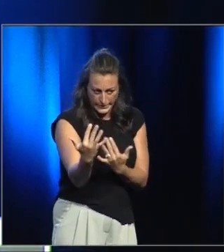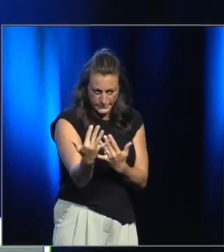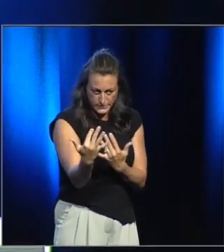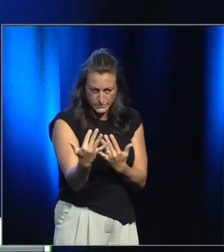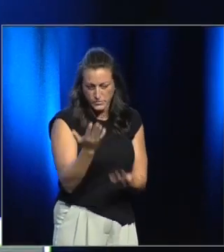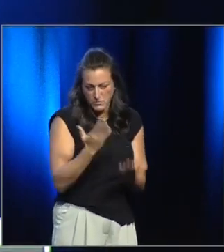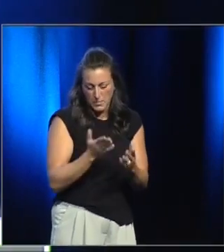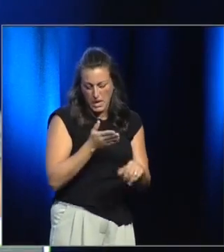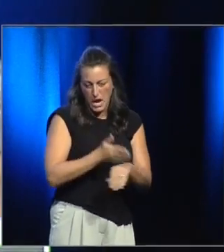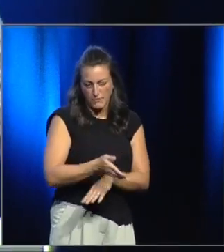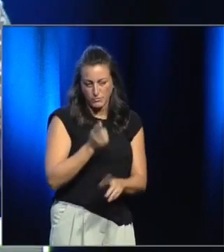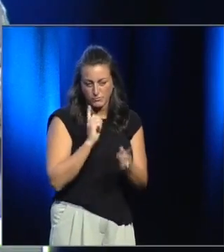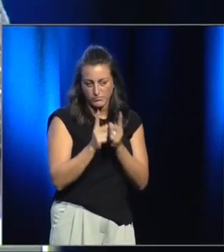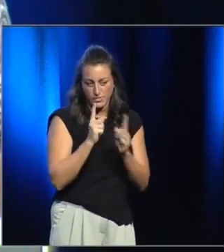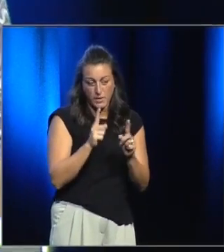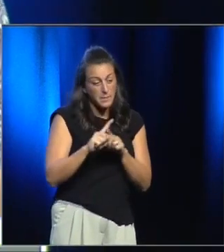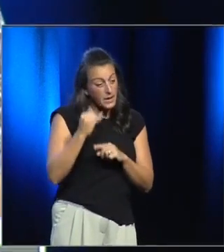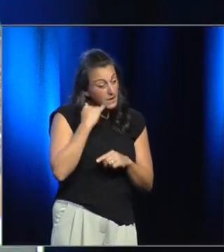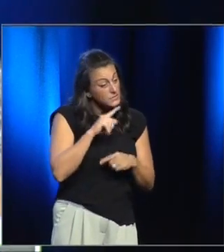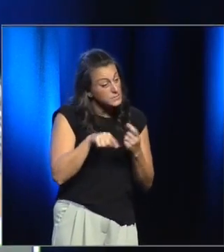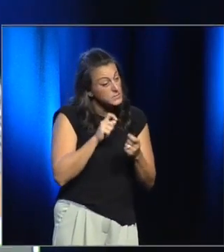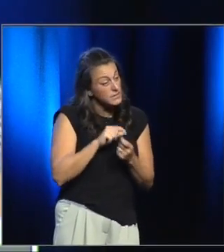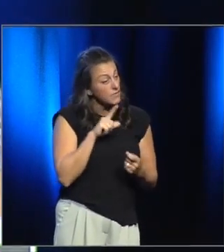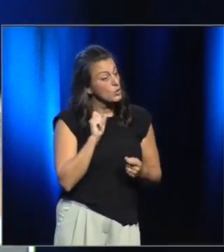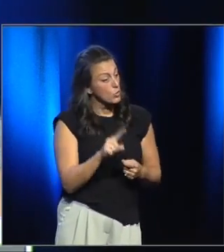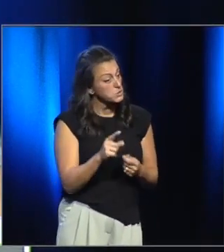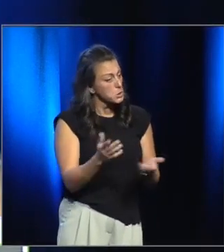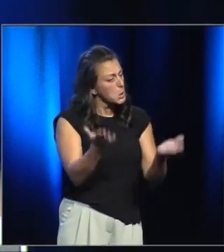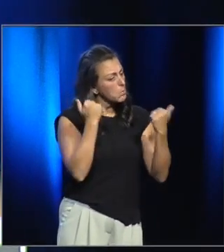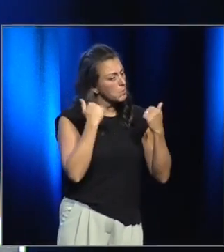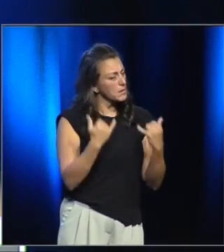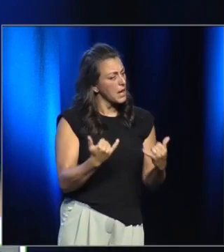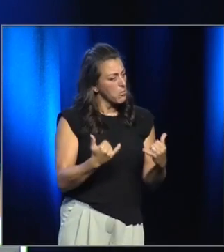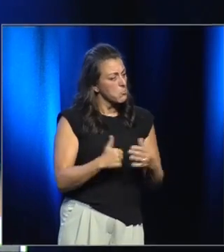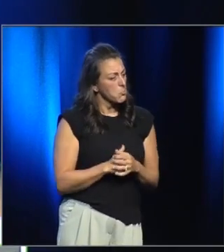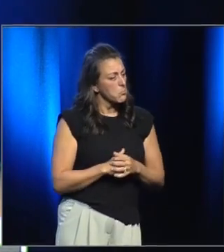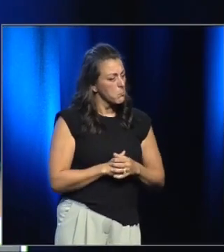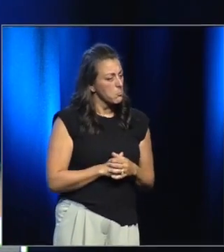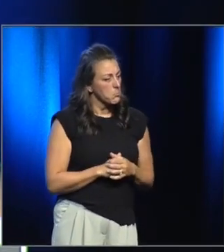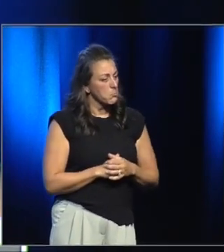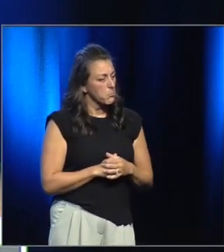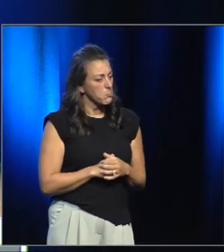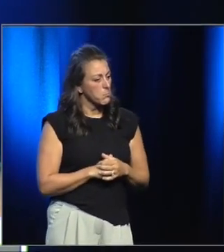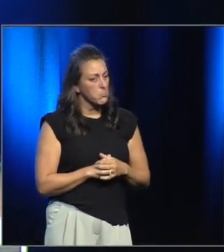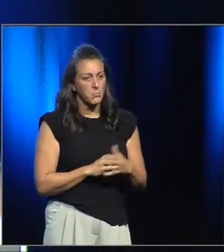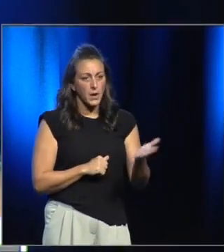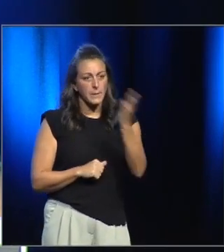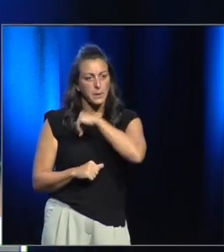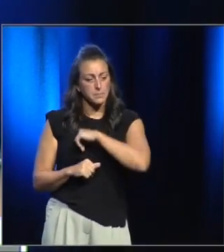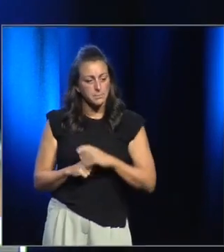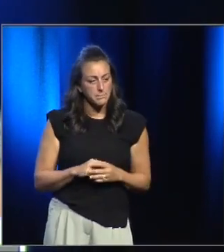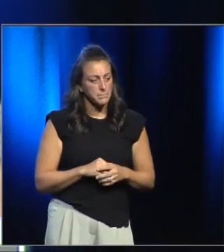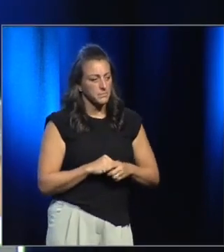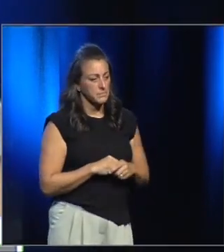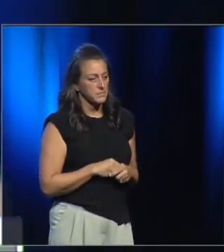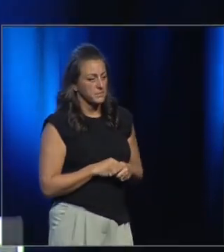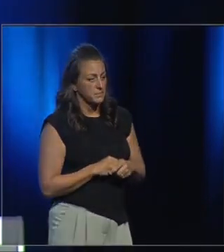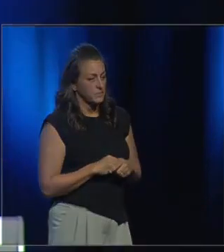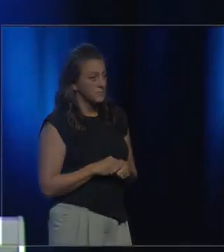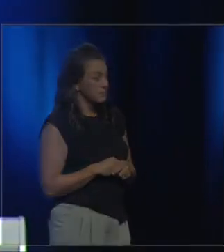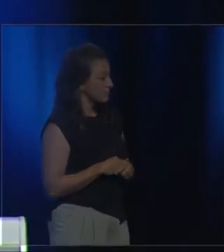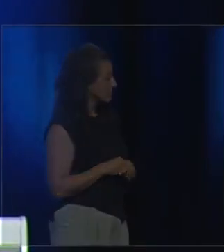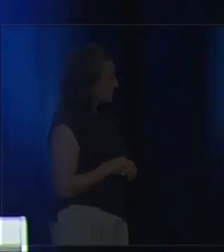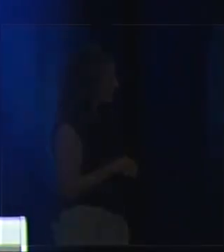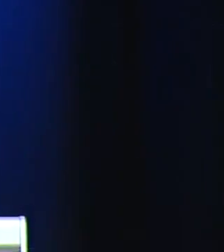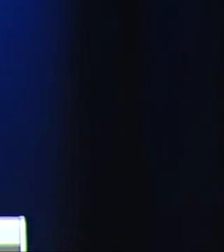having a chat with Mark later. If you've got a specific question, rock on down or up to a microphone. You're on the